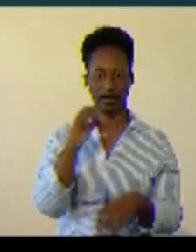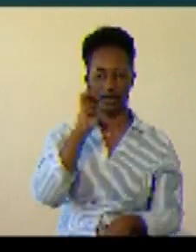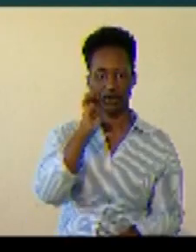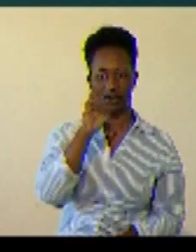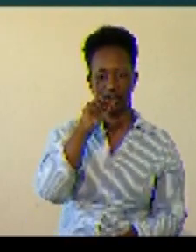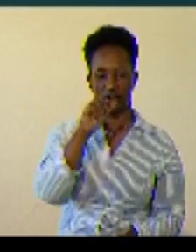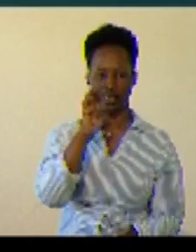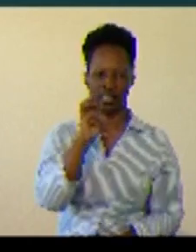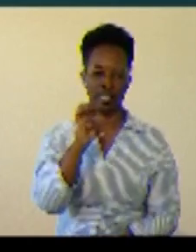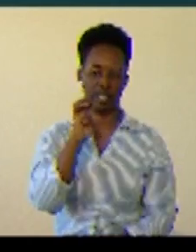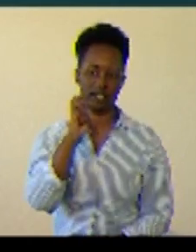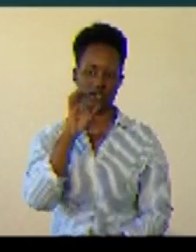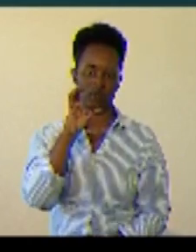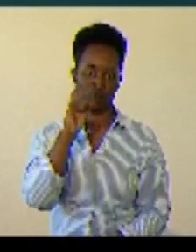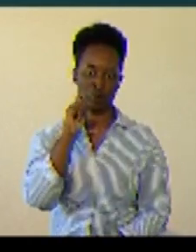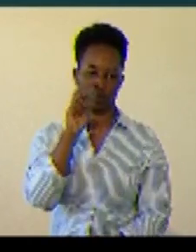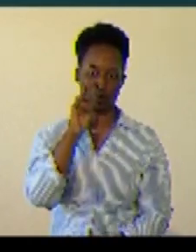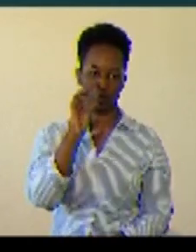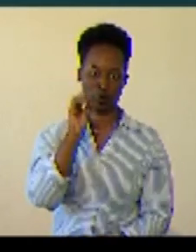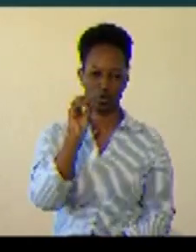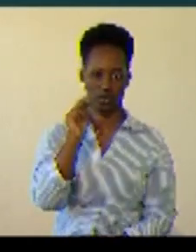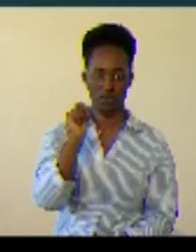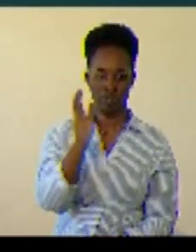What is electron affinity?